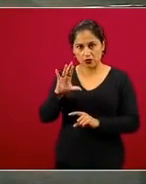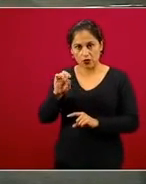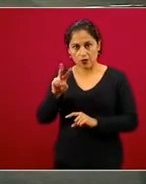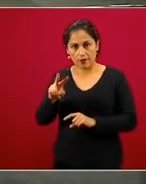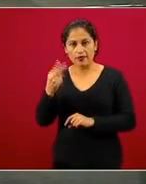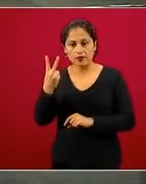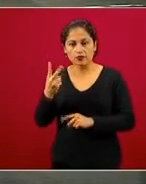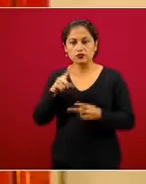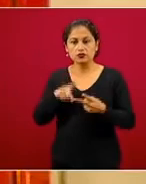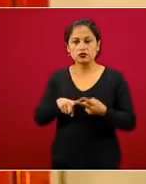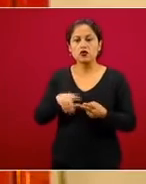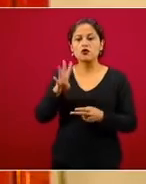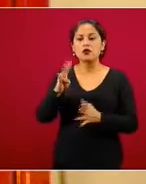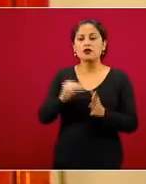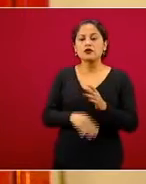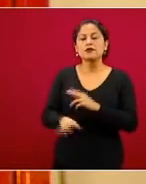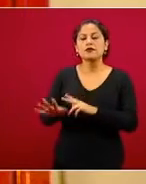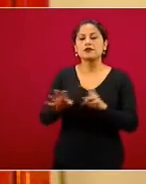directly searching online.